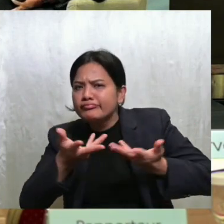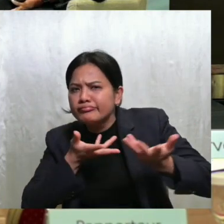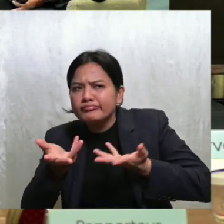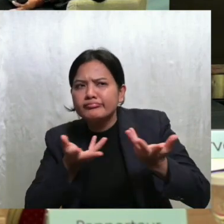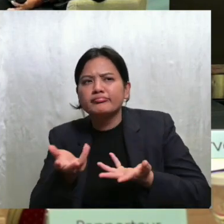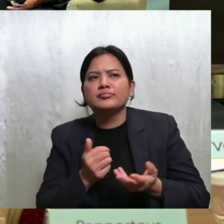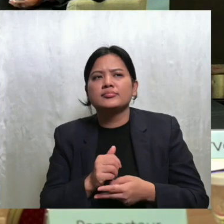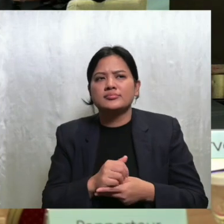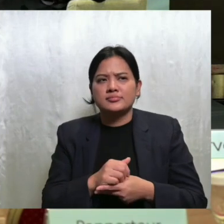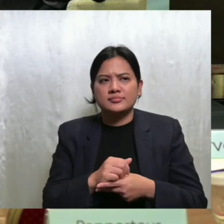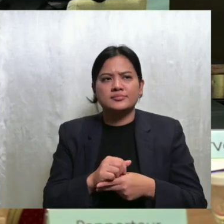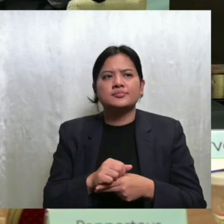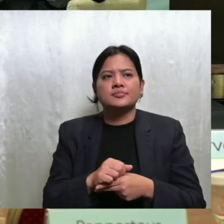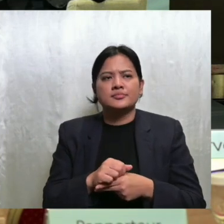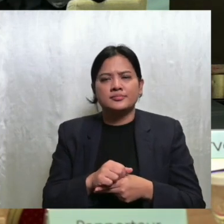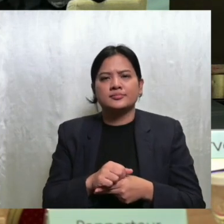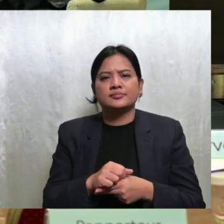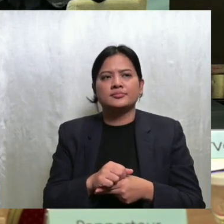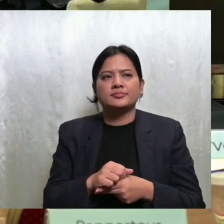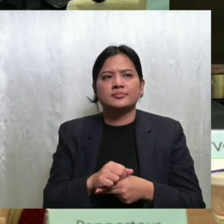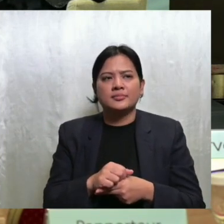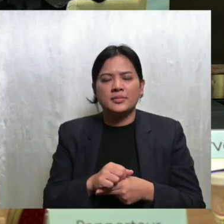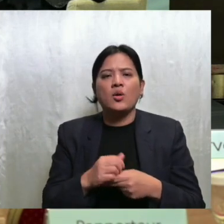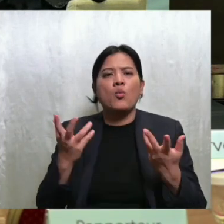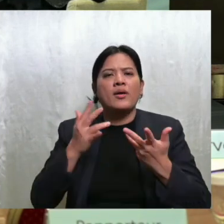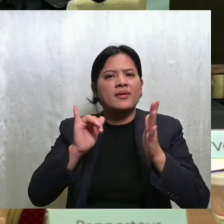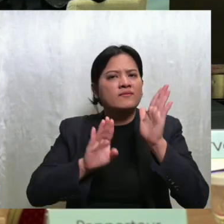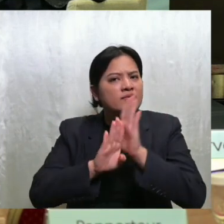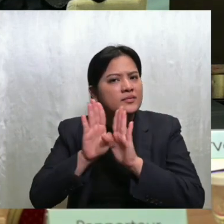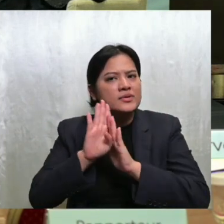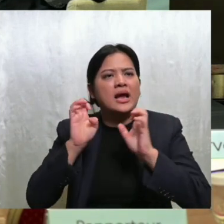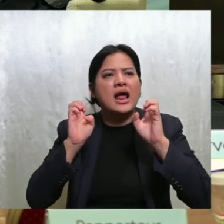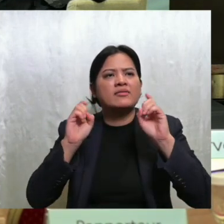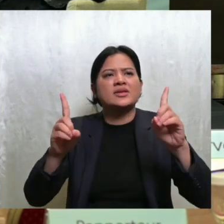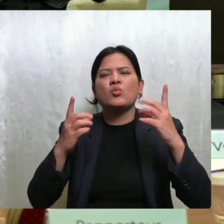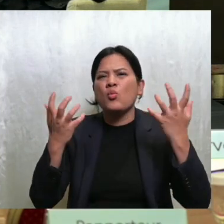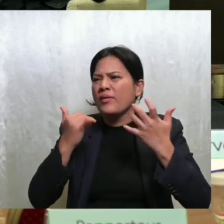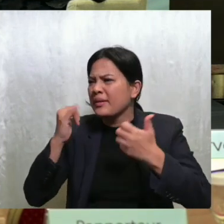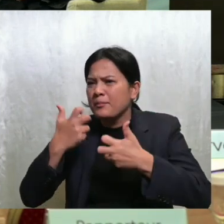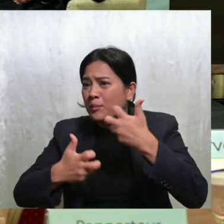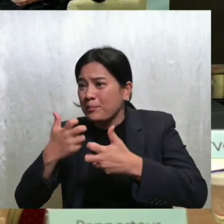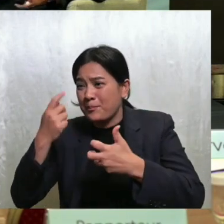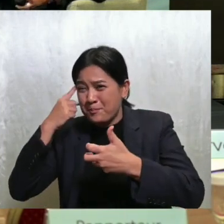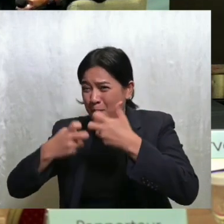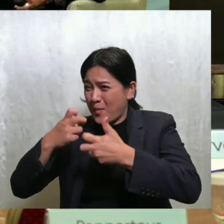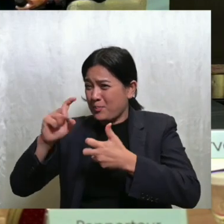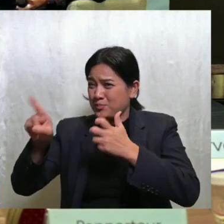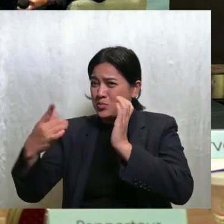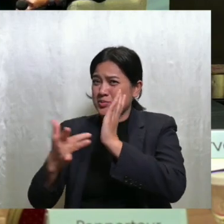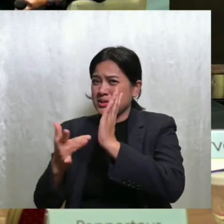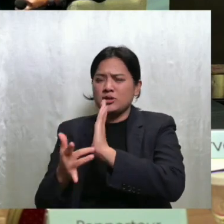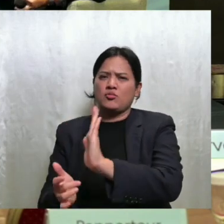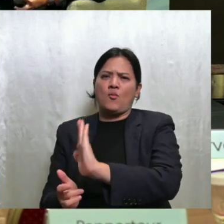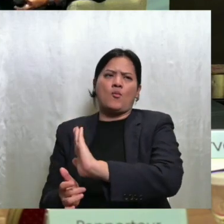pedagogical challenge, not just a technological one. While doing so, you also highlighted the potential challenges of